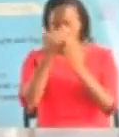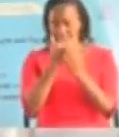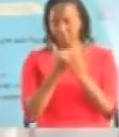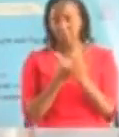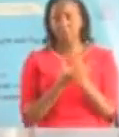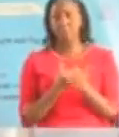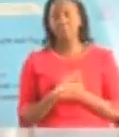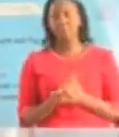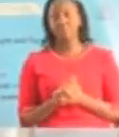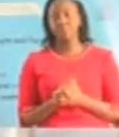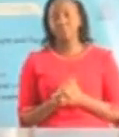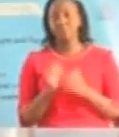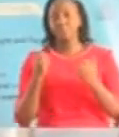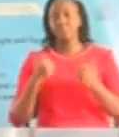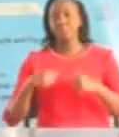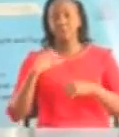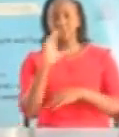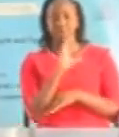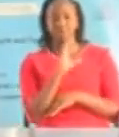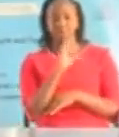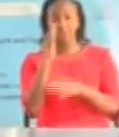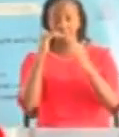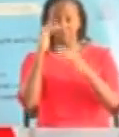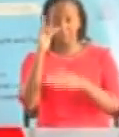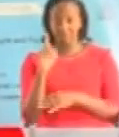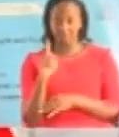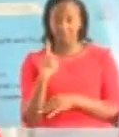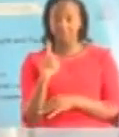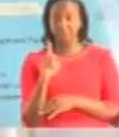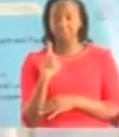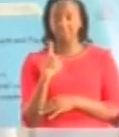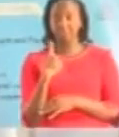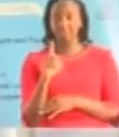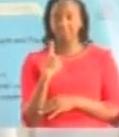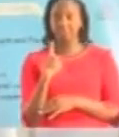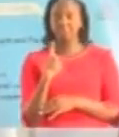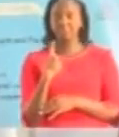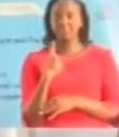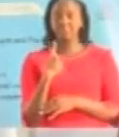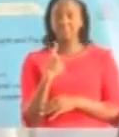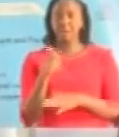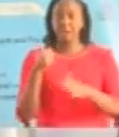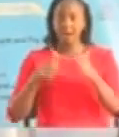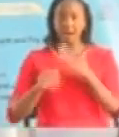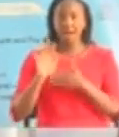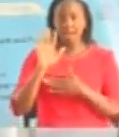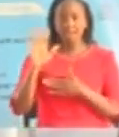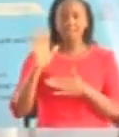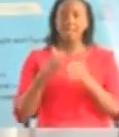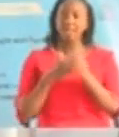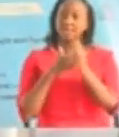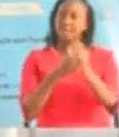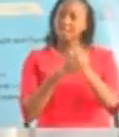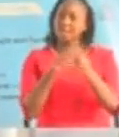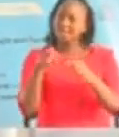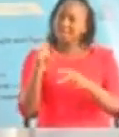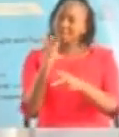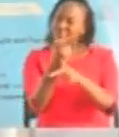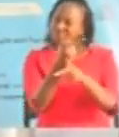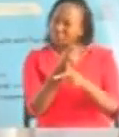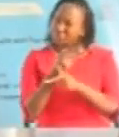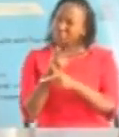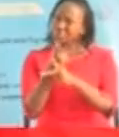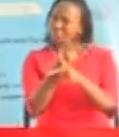Madam Chancellor, the University of Nairobi, under my leadership, has been keen in implementing measures to